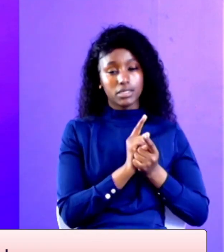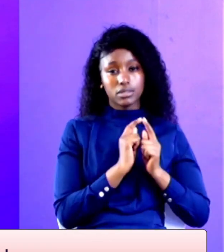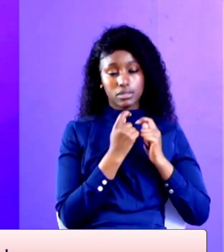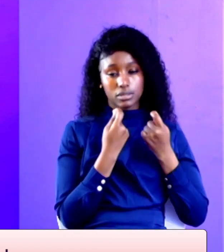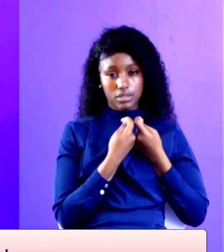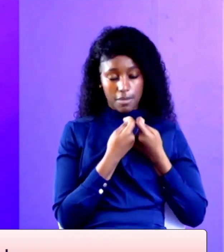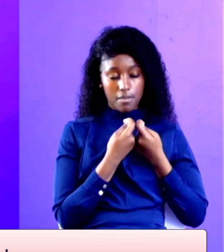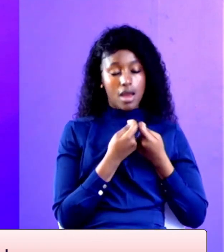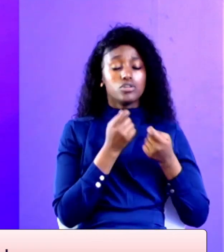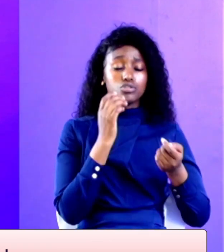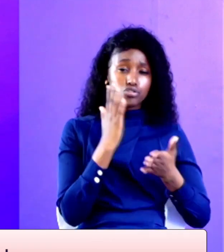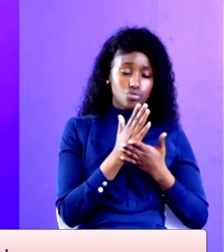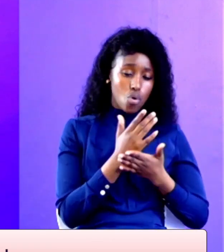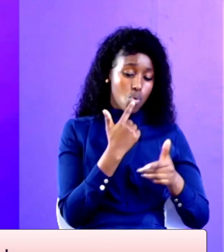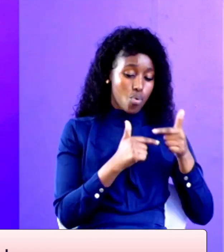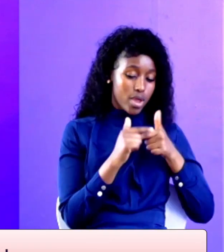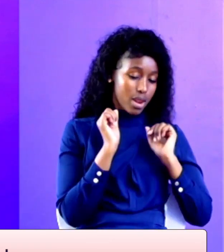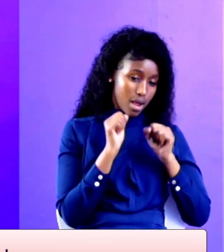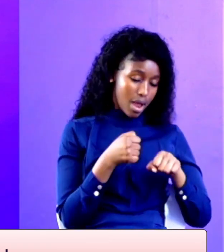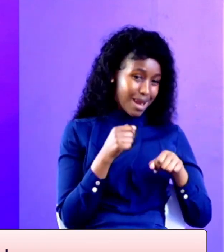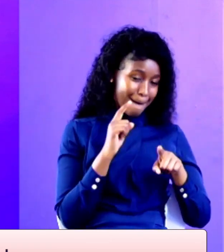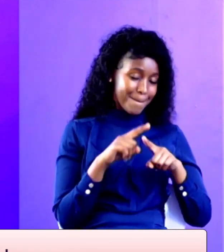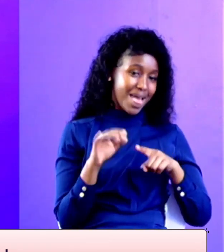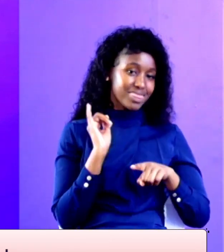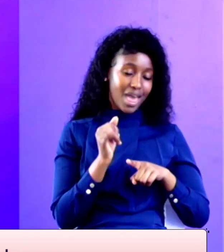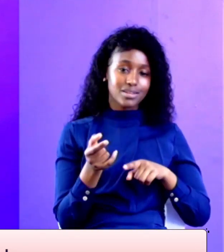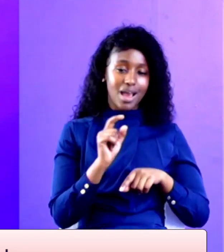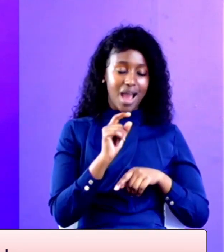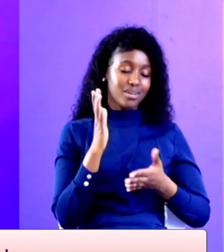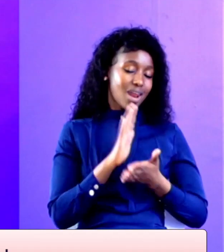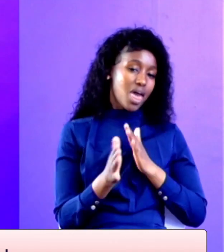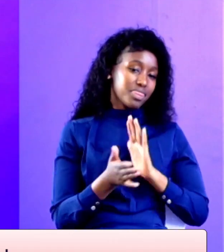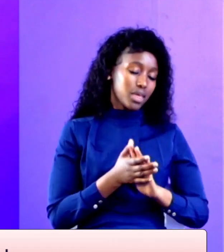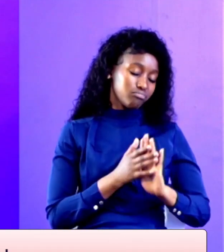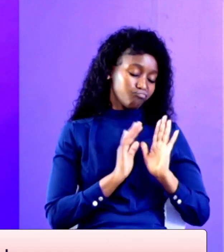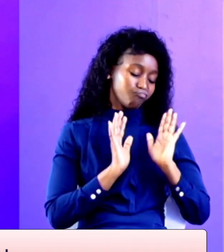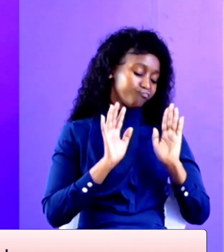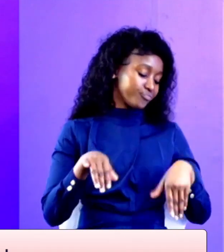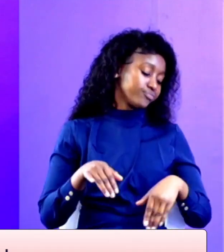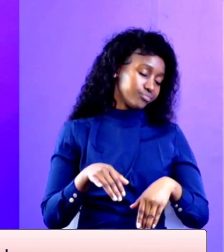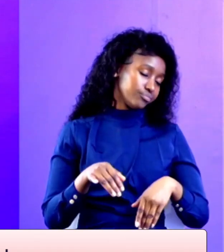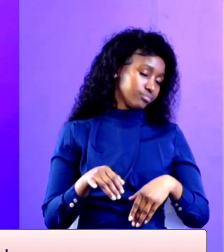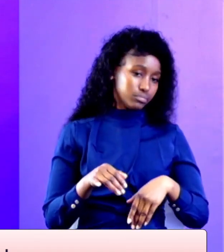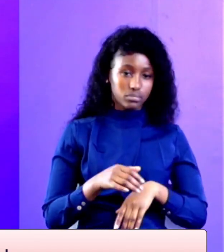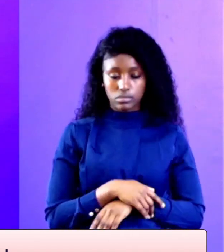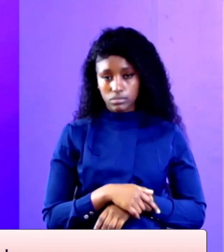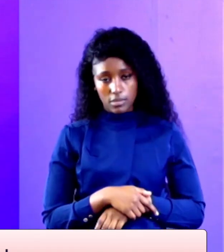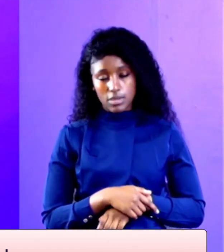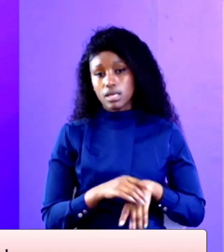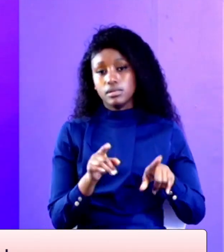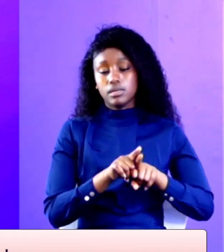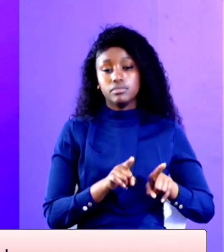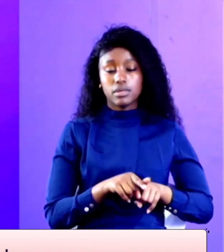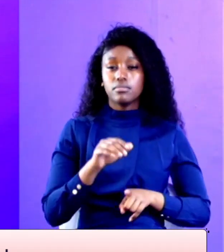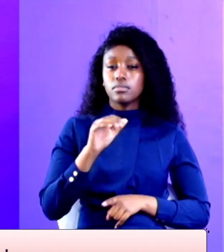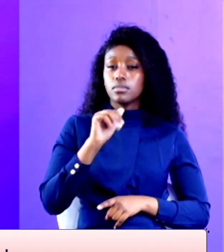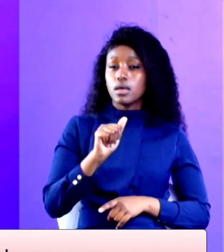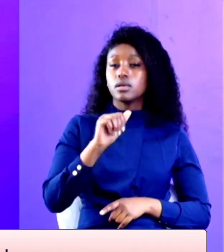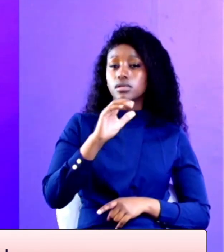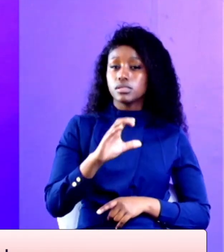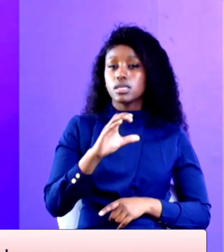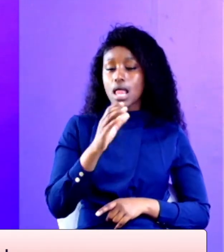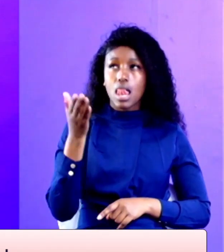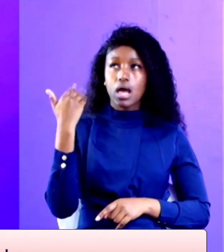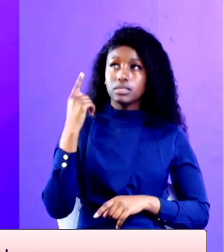for us to win, but it shall not add anything. So I think Liverpool were reluctant, and AC Milan, after being beaten 1-0